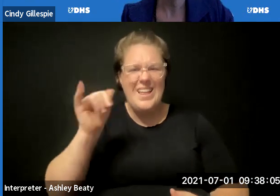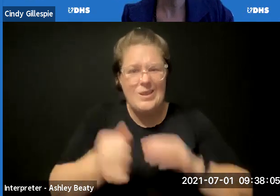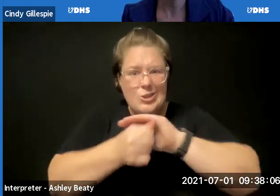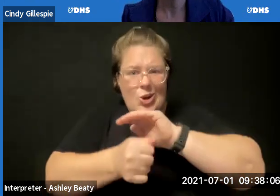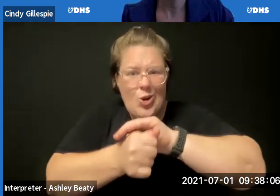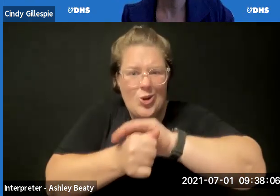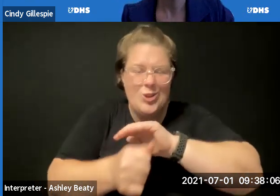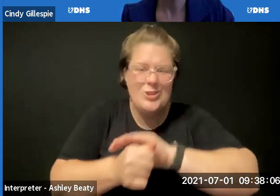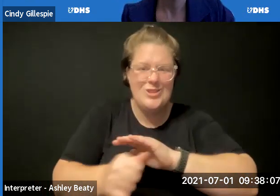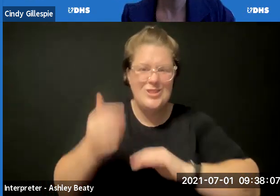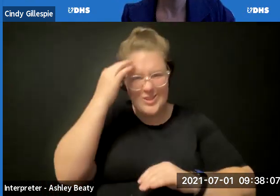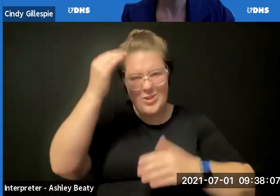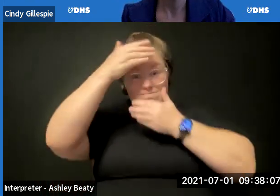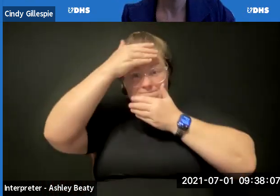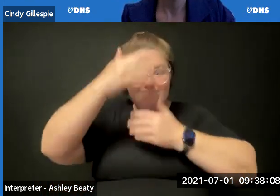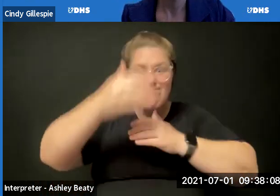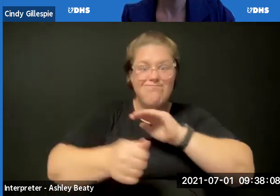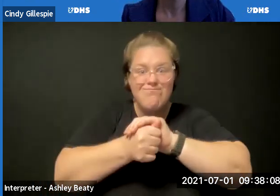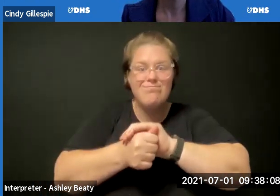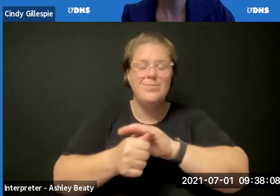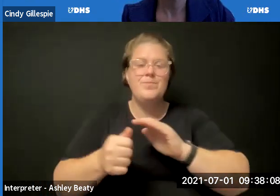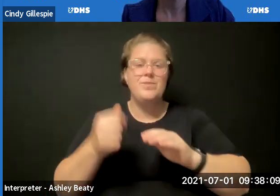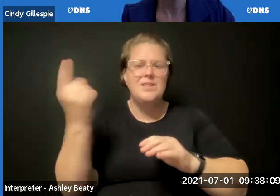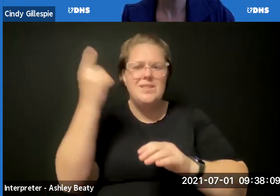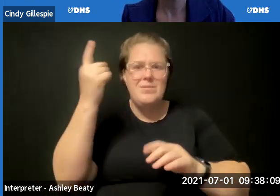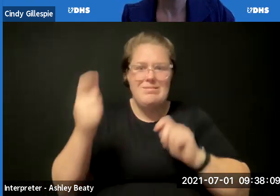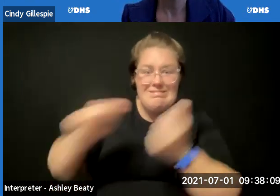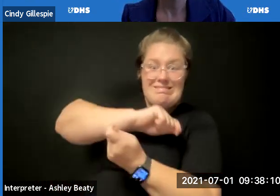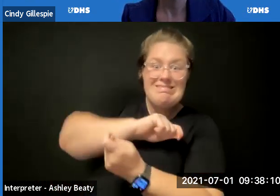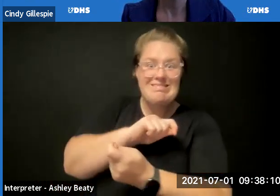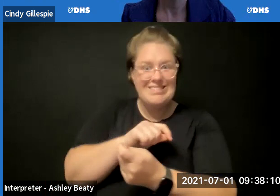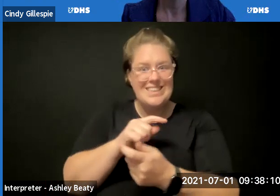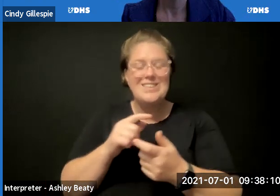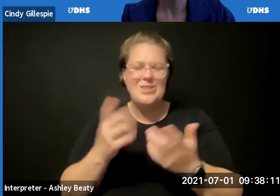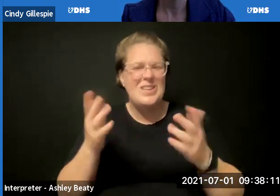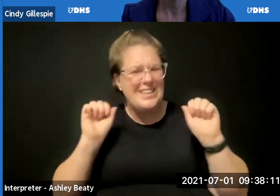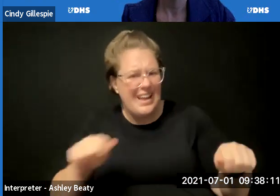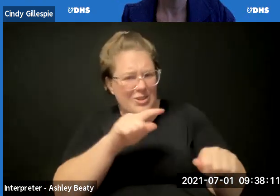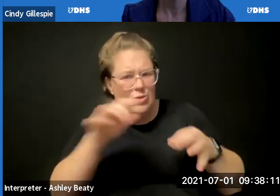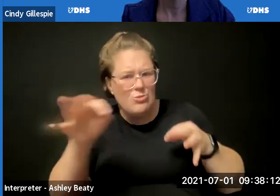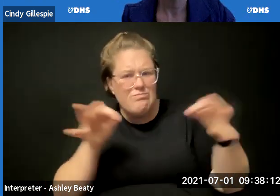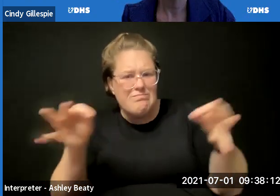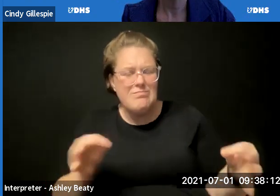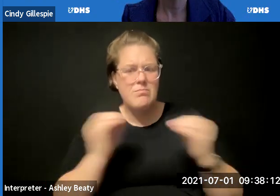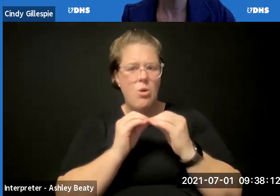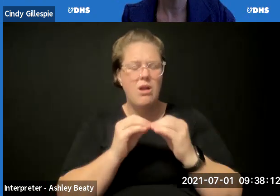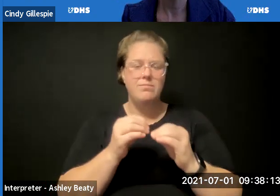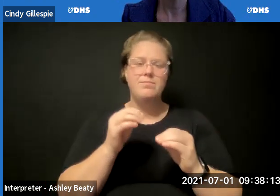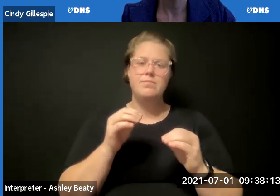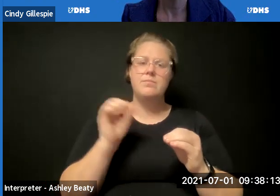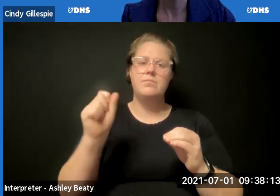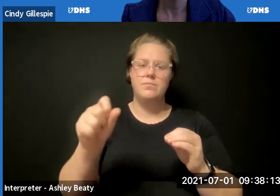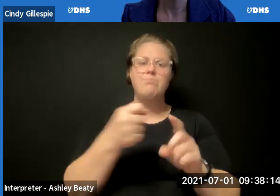something. And so can you talk a little bit about what that means and help us put that in context? Sure. When you work